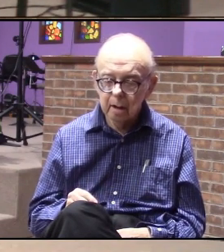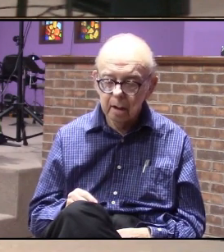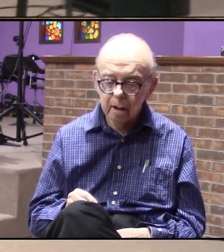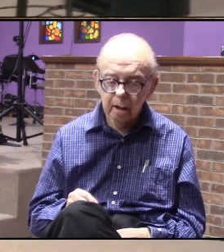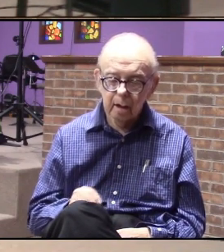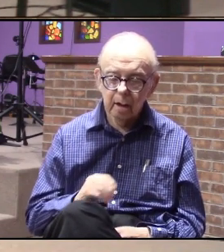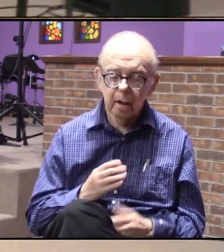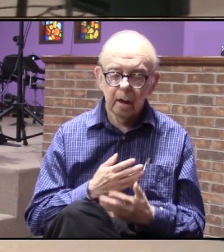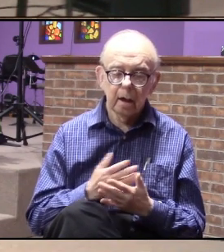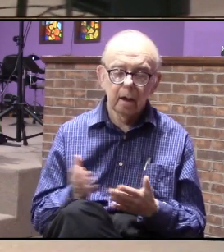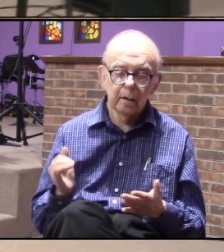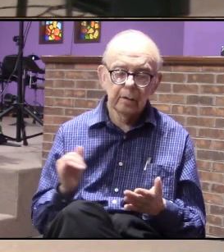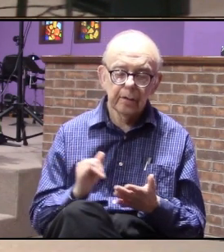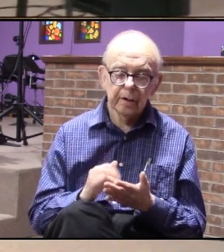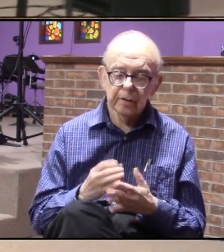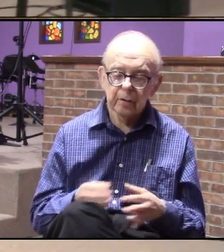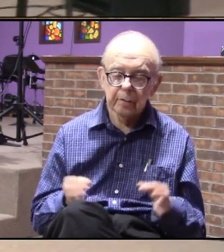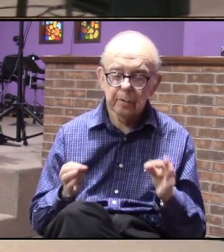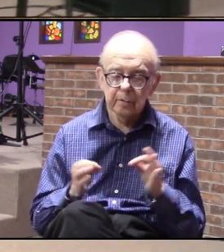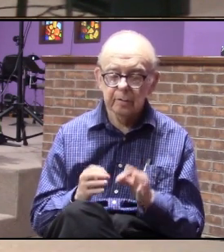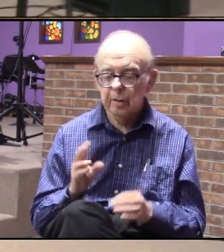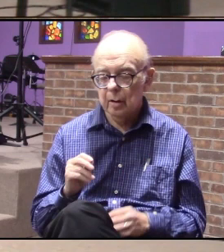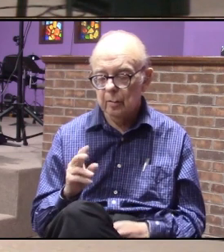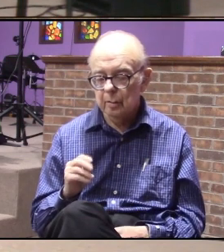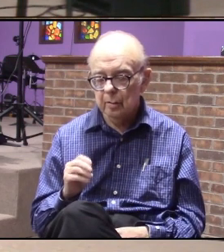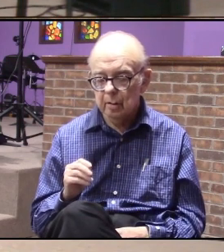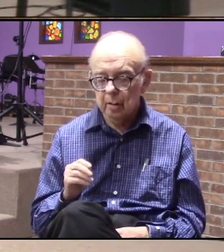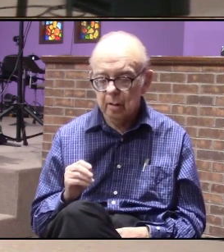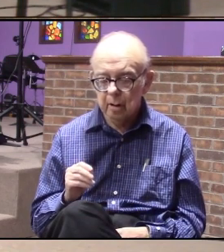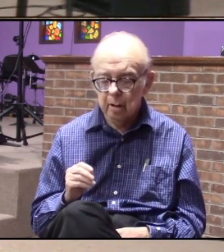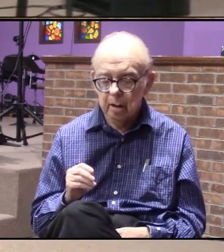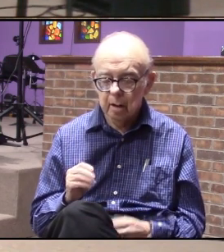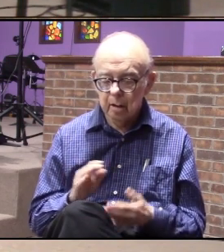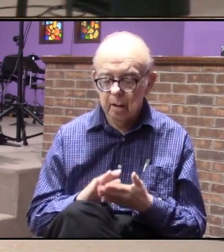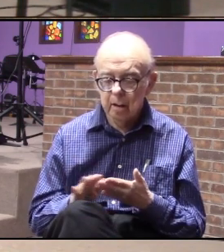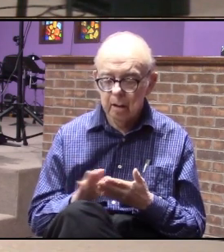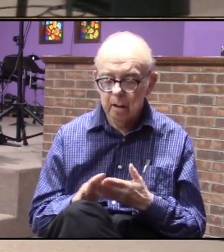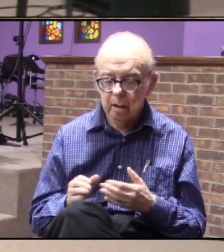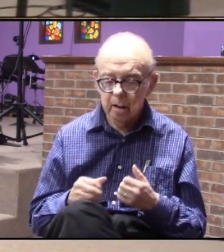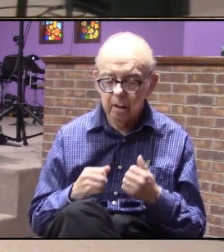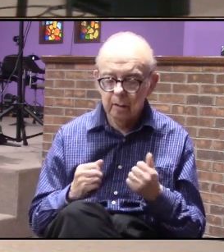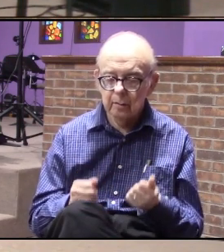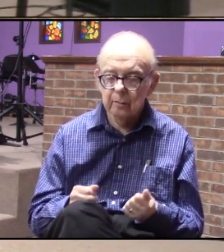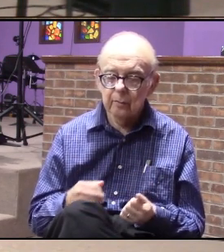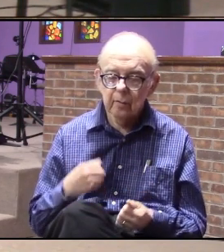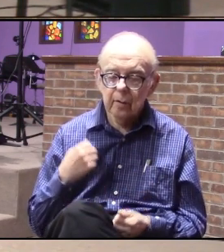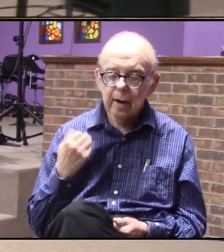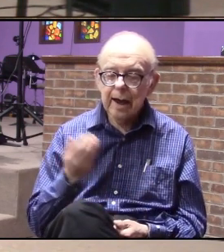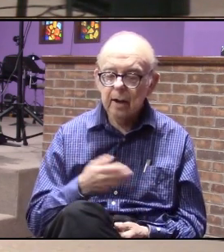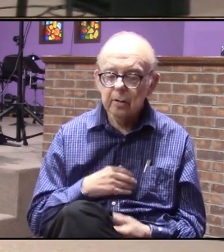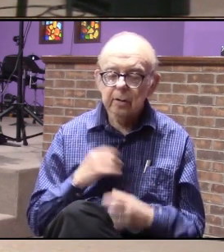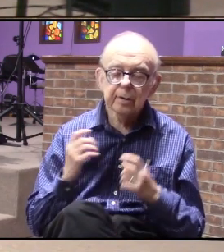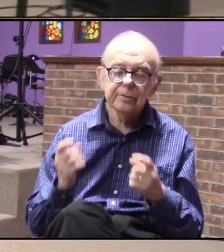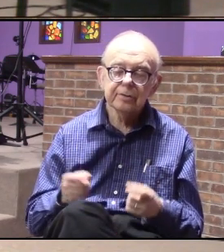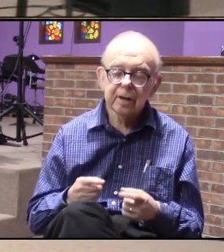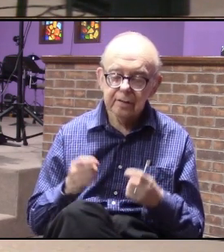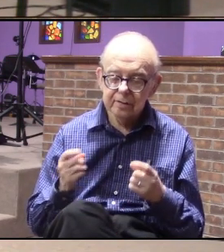For all the things that matter? No. Atoning sacrifice for our sins.